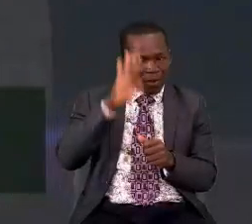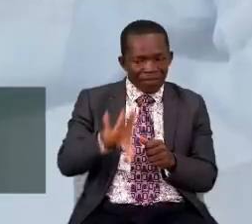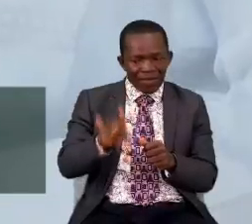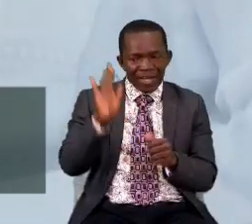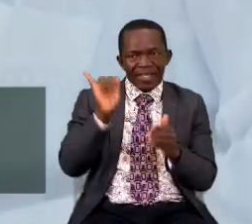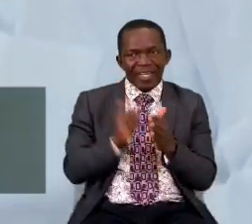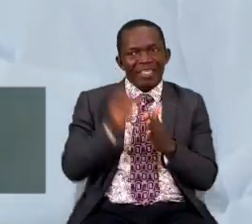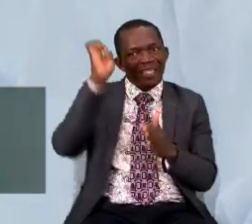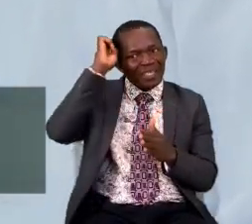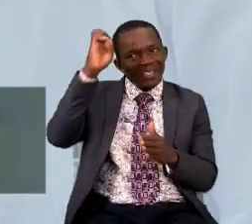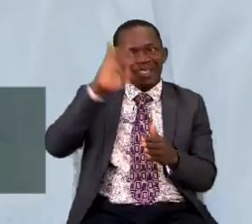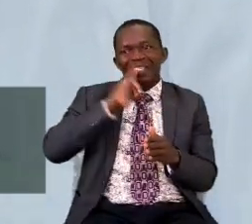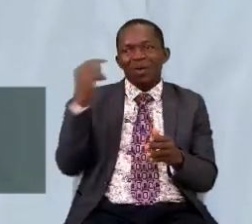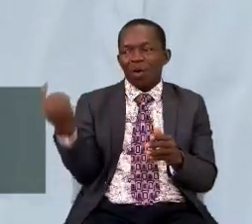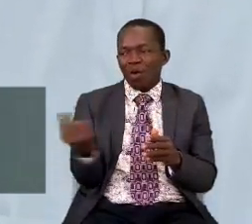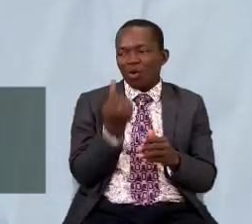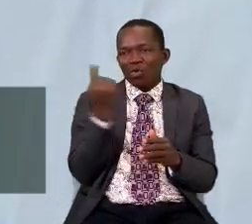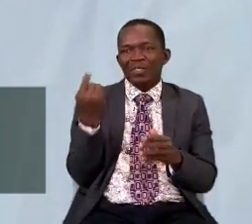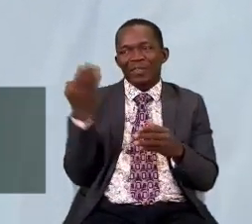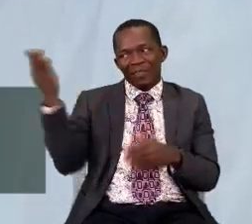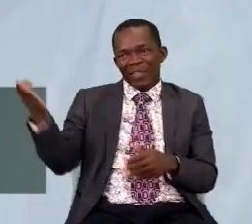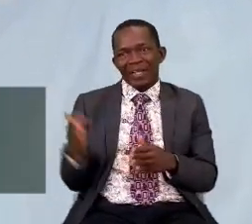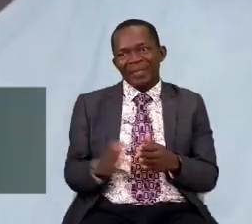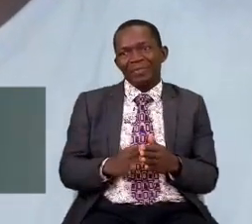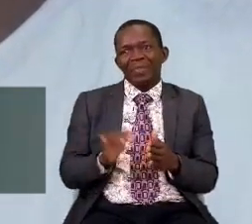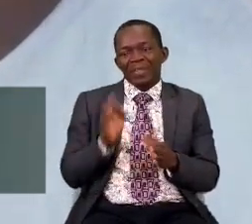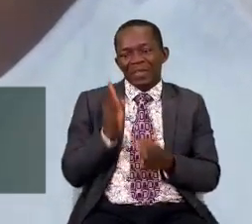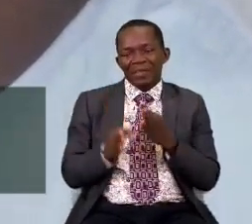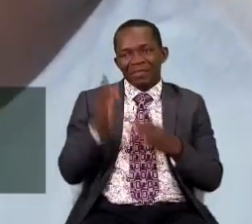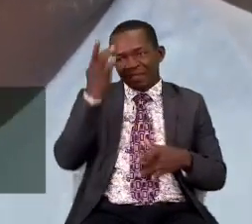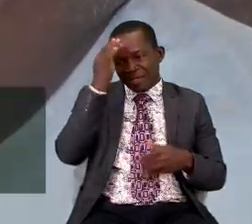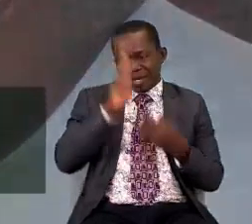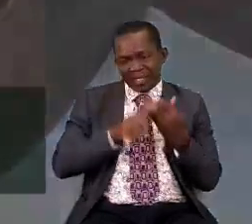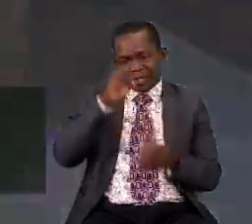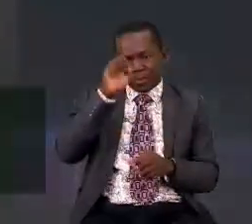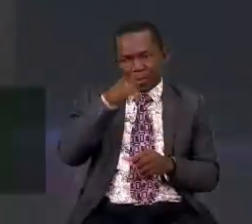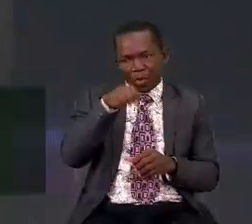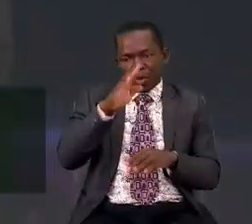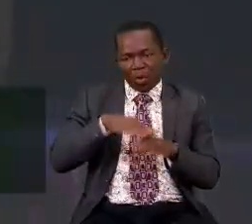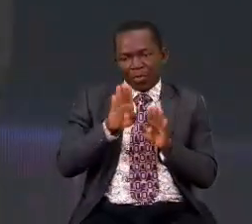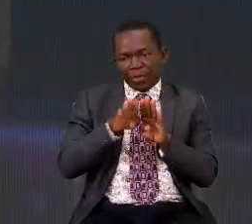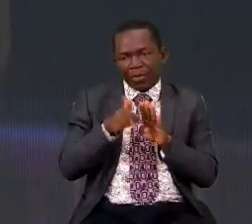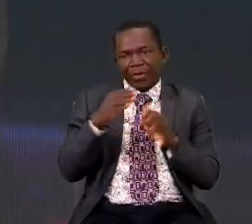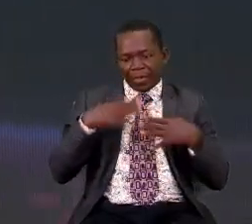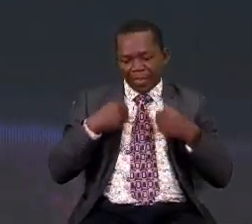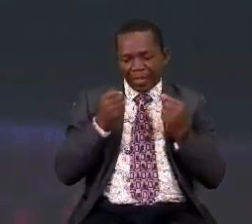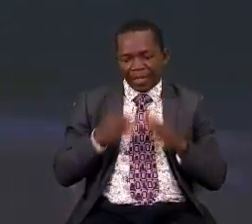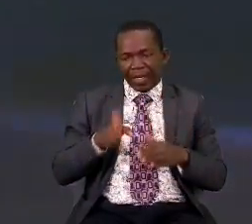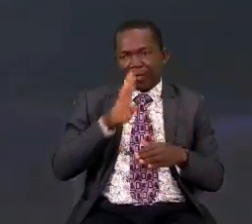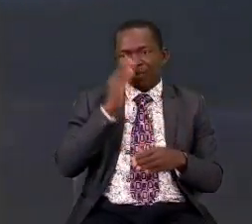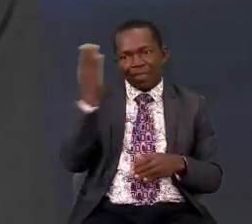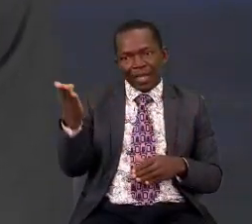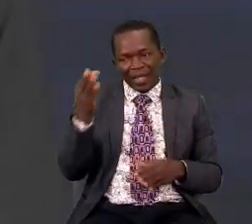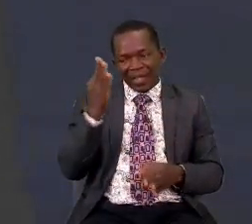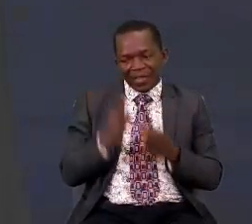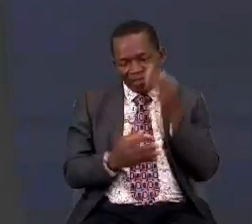there if poverty knocks at the door the provider geometry he is always there and